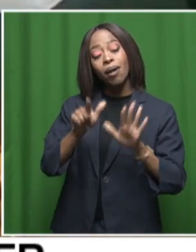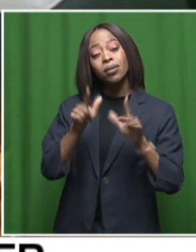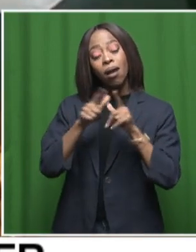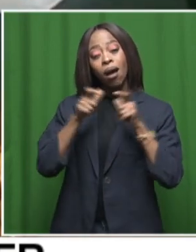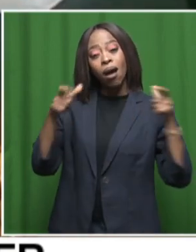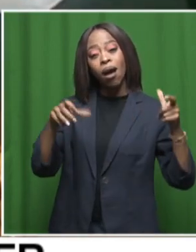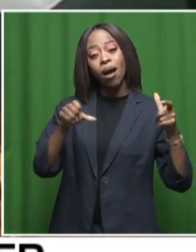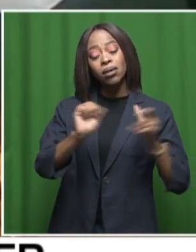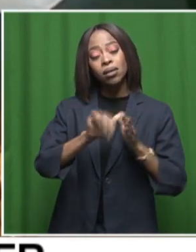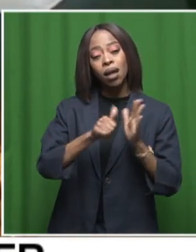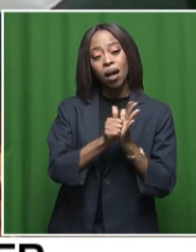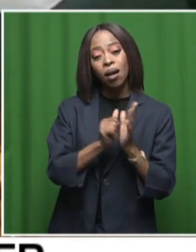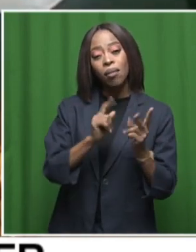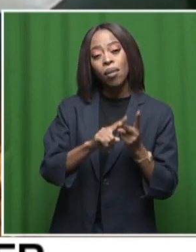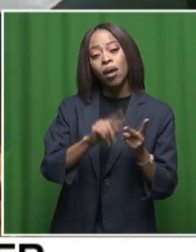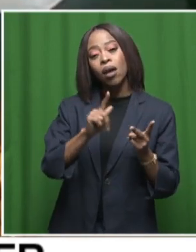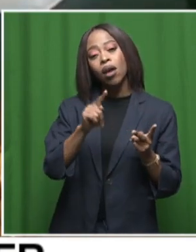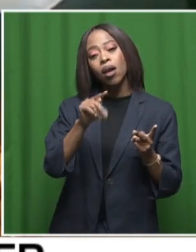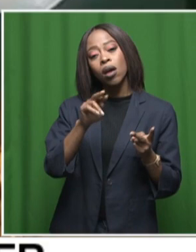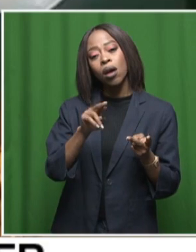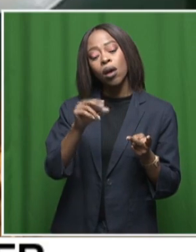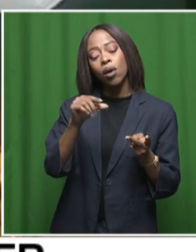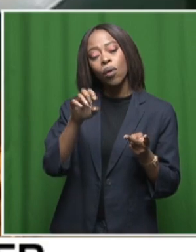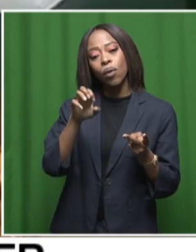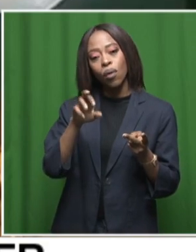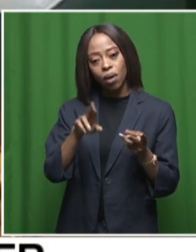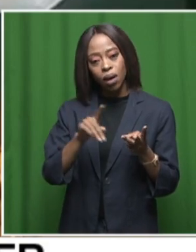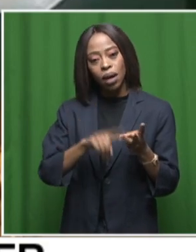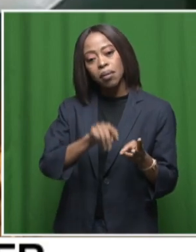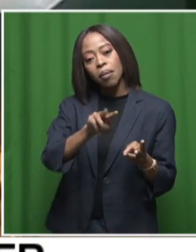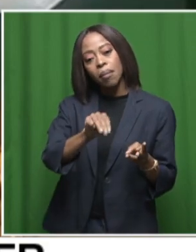the Kruger, and Marataba. So it's part of a portfolio.